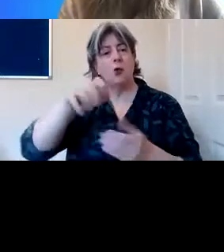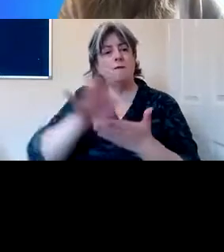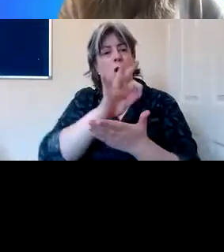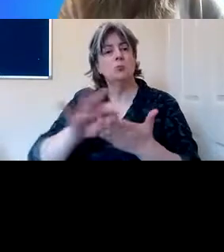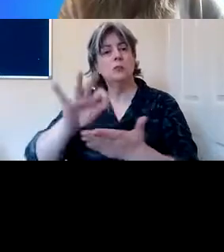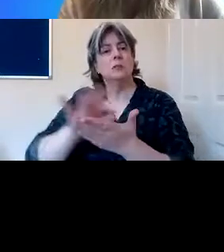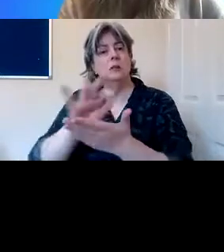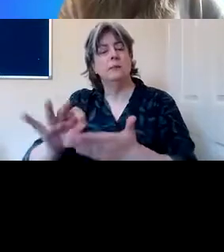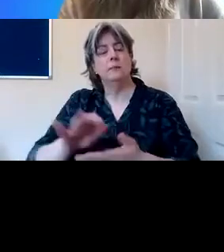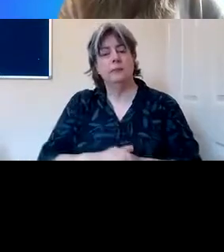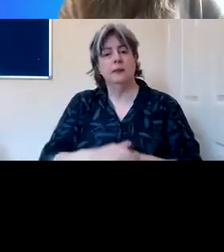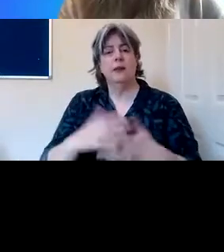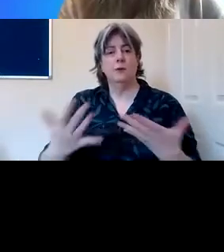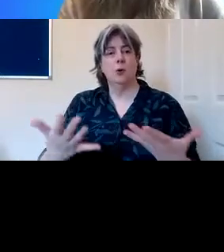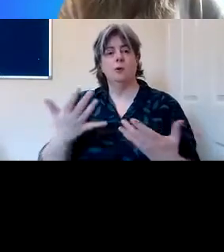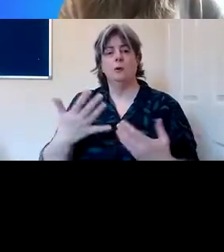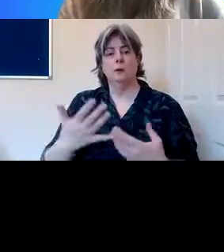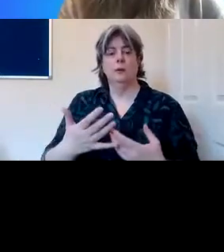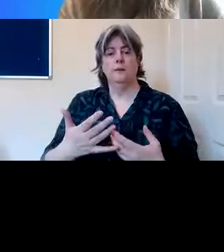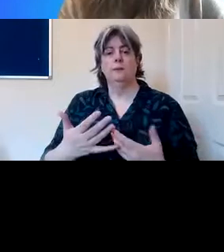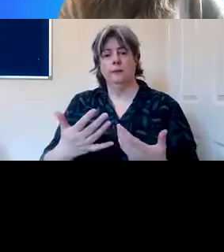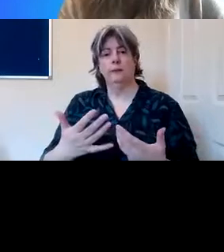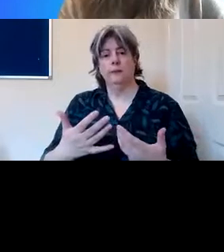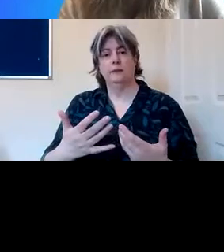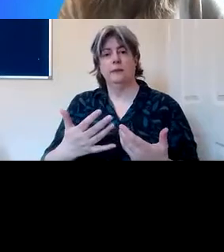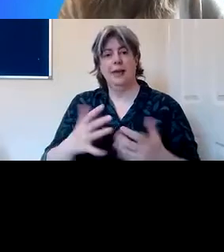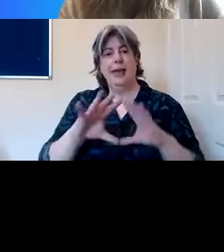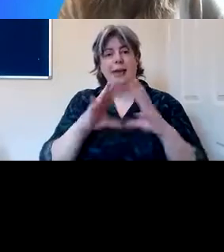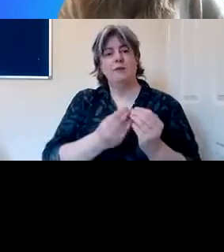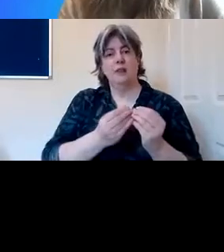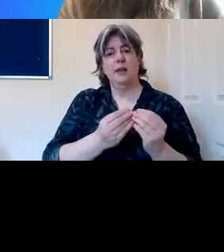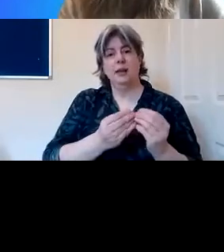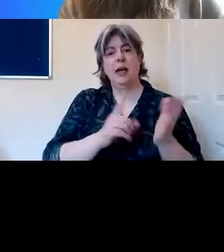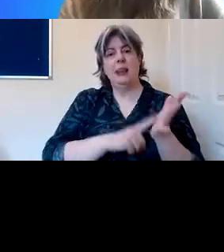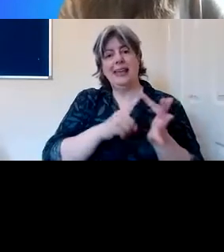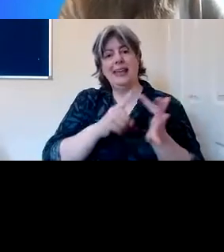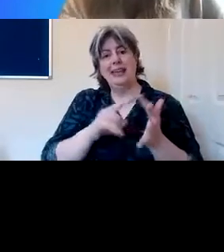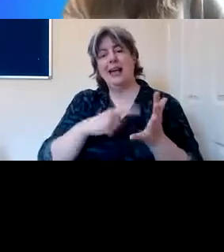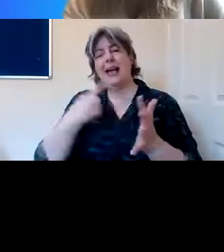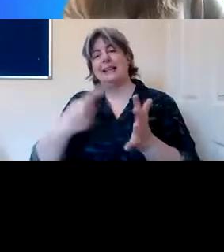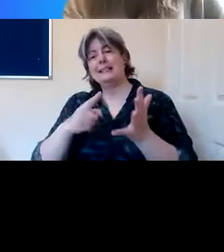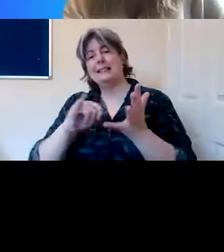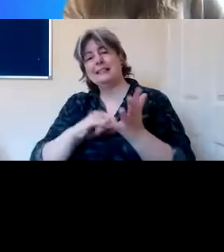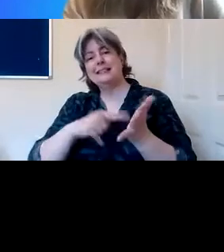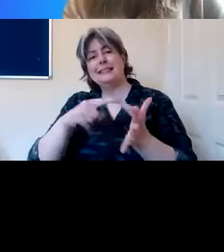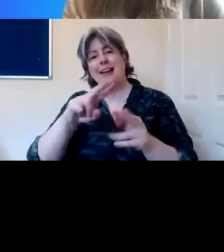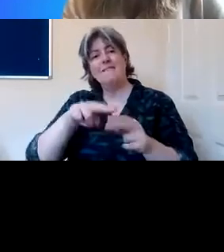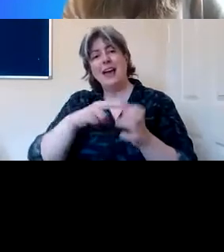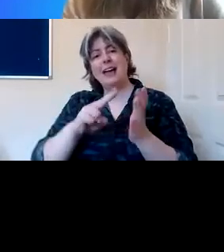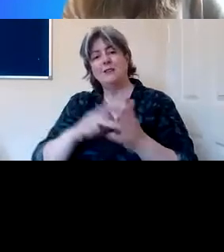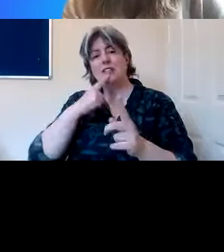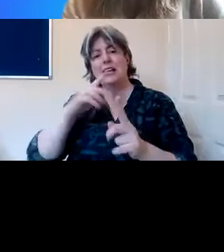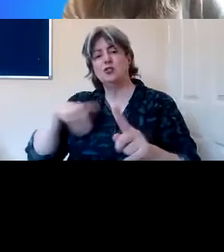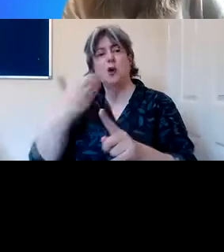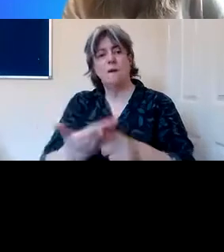to associate myself with everything that Lee and Stefan have said about the amazing work that our schools and our school leaders have done this year. I